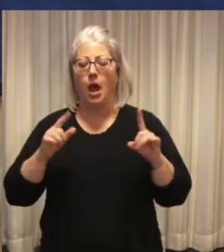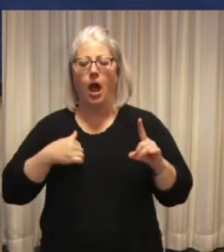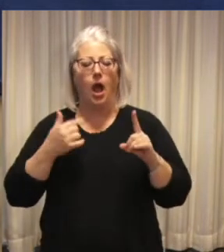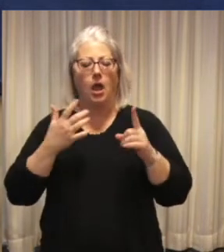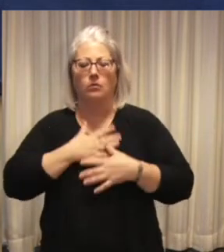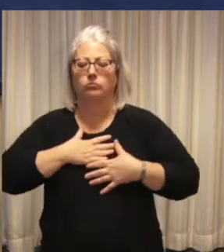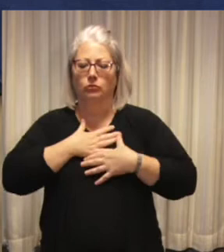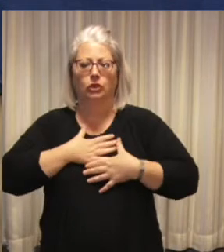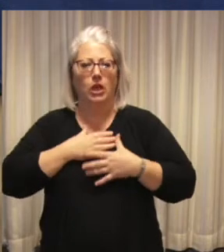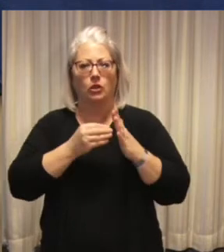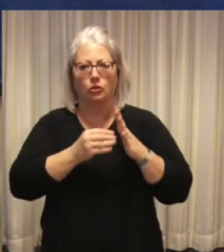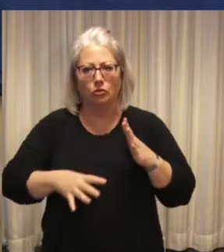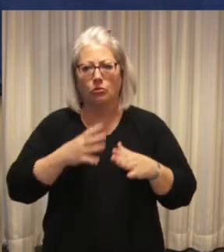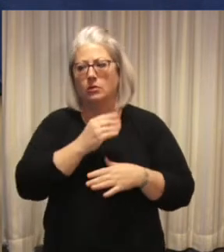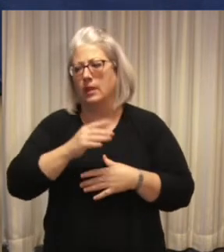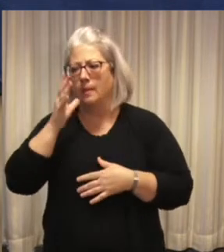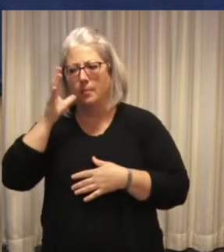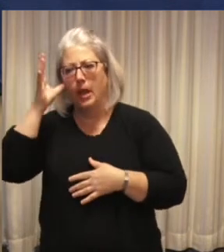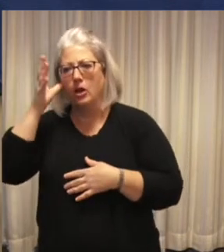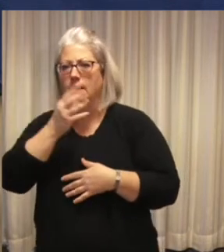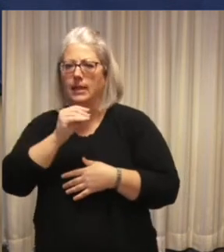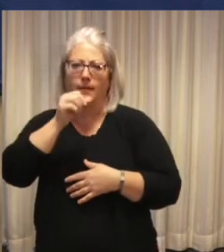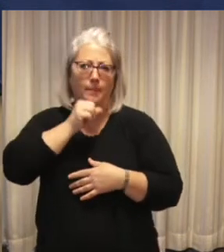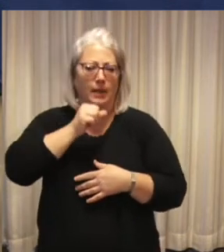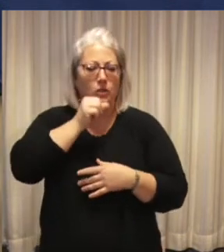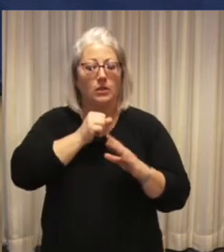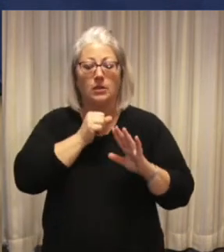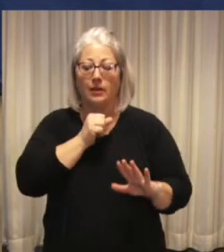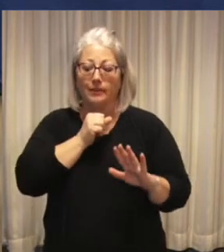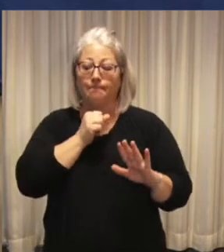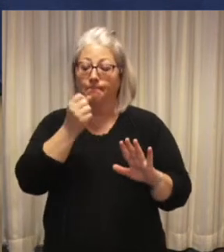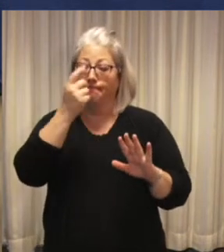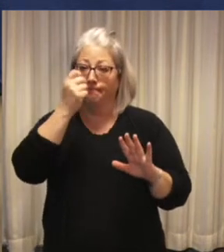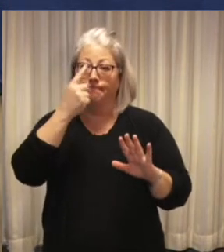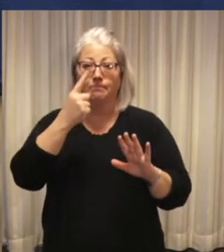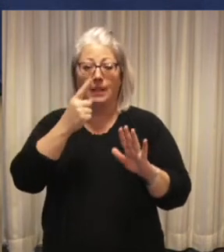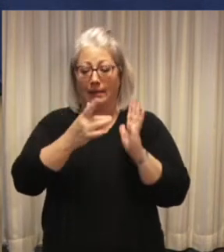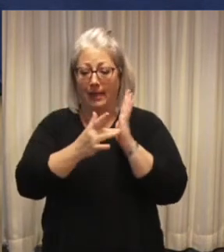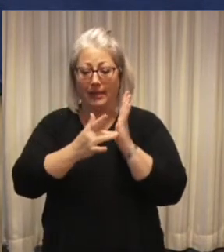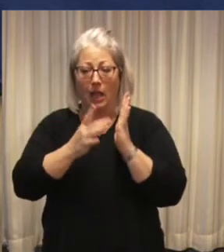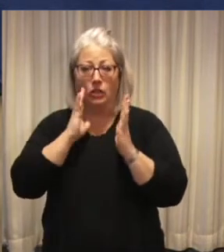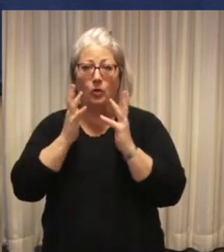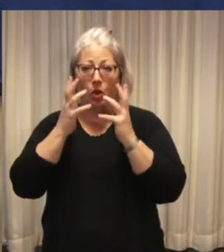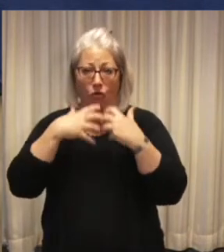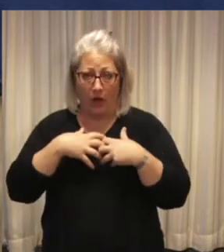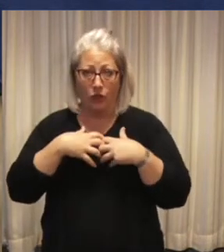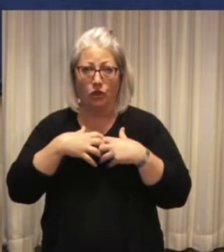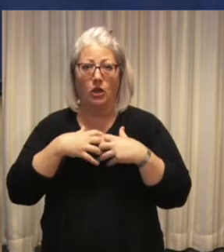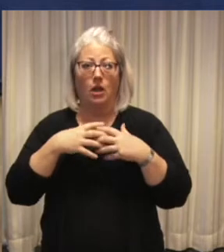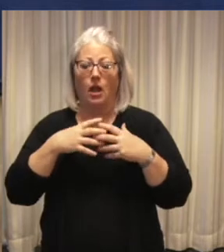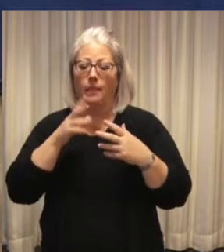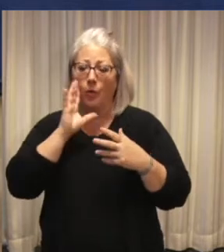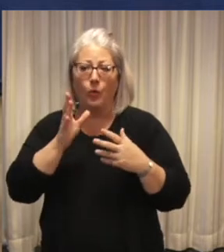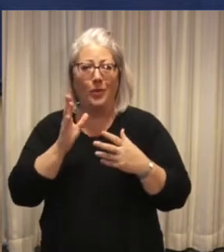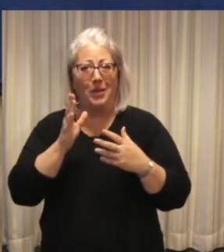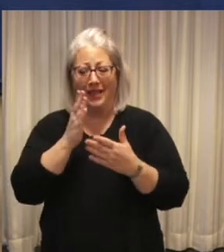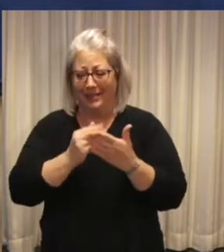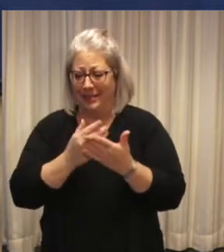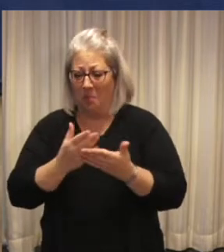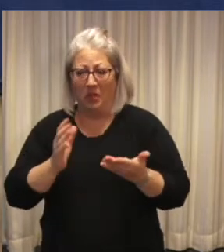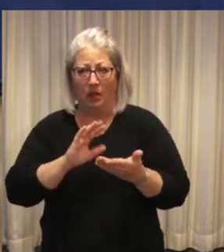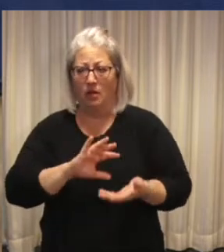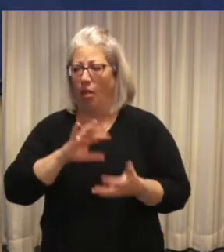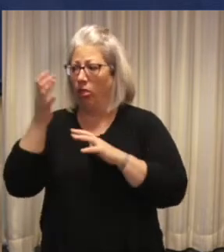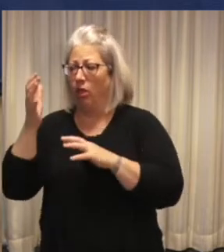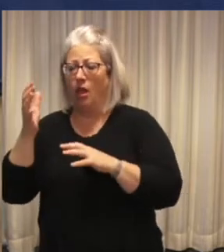their patience. Yep, there's going to be technology crash. There is. And yeah, there's going to be some missteps here and there. But I know our teachers